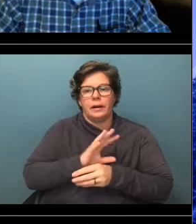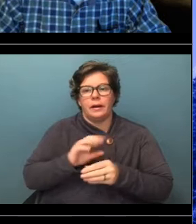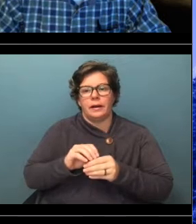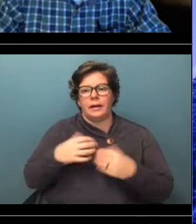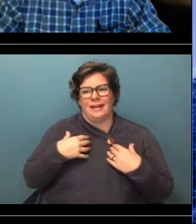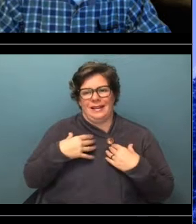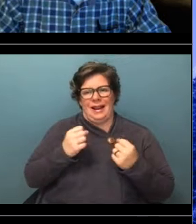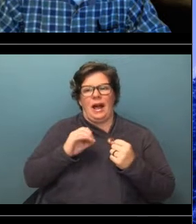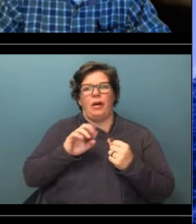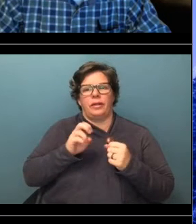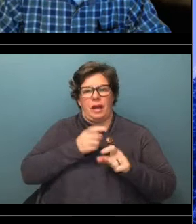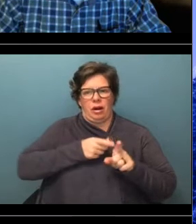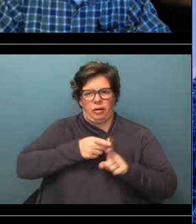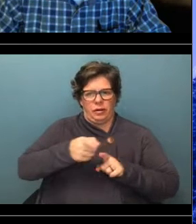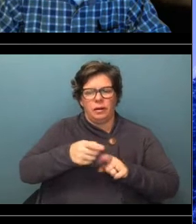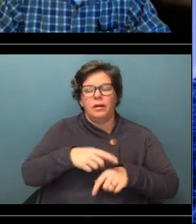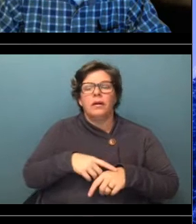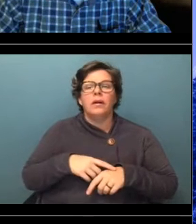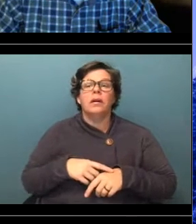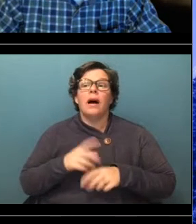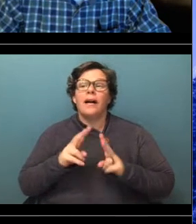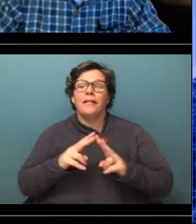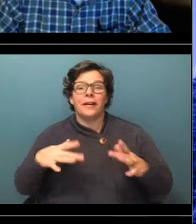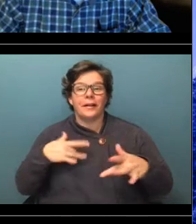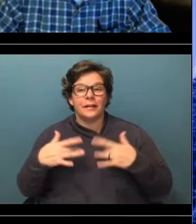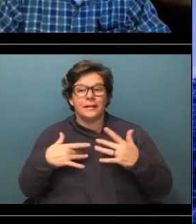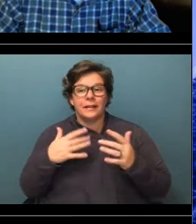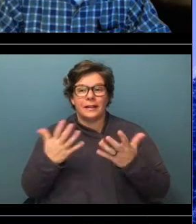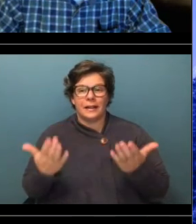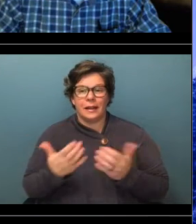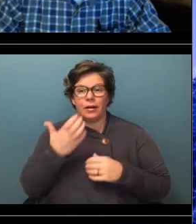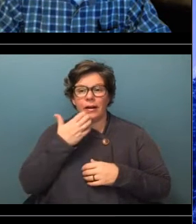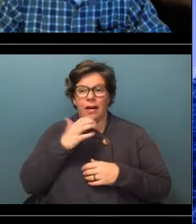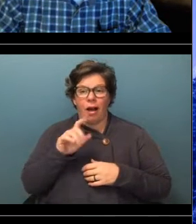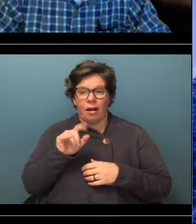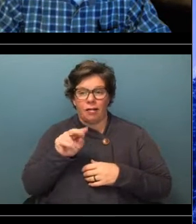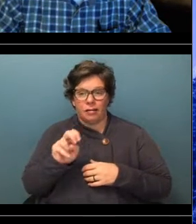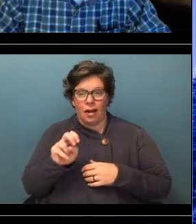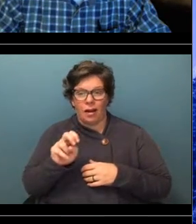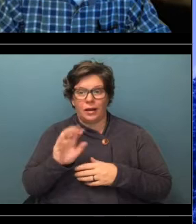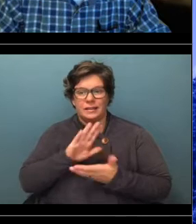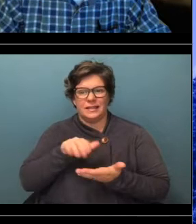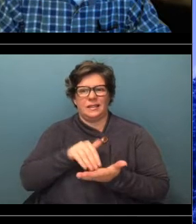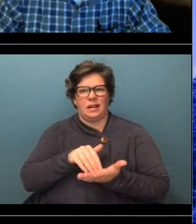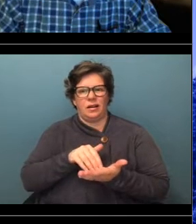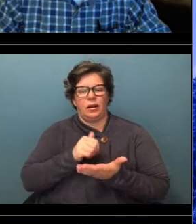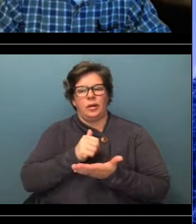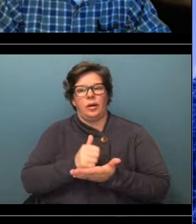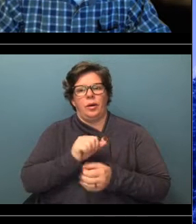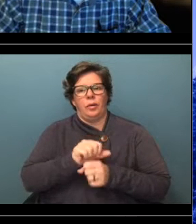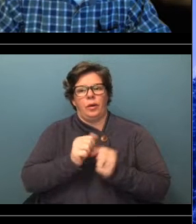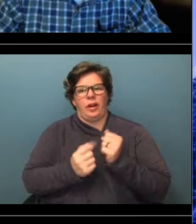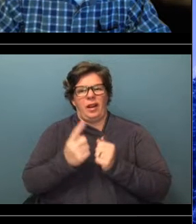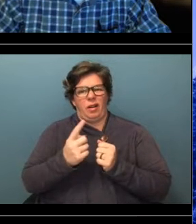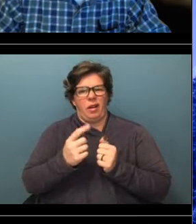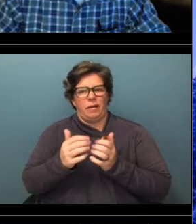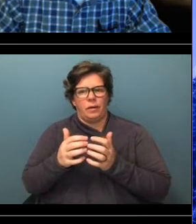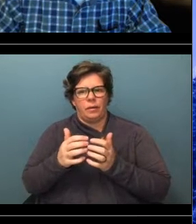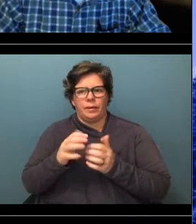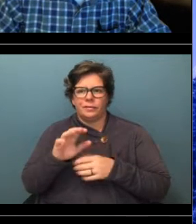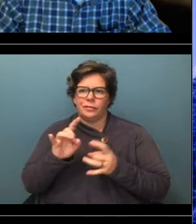healthcare, and am really excited to be here at the hotline and have the chance to work with others in the crisis care continuum